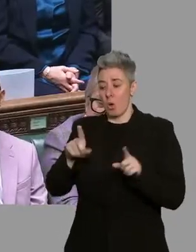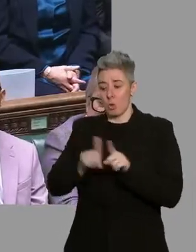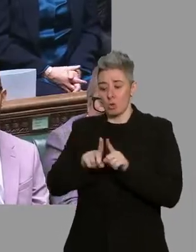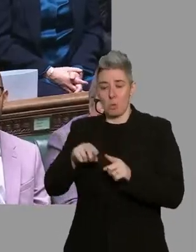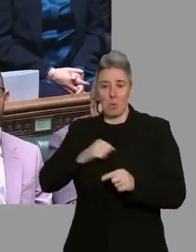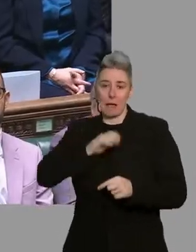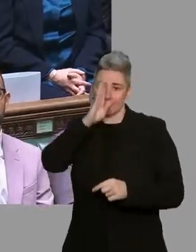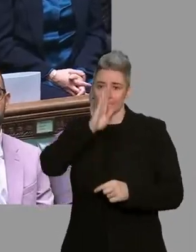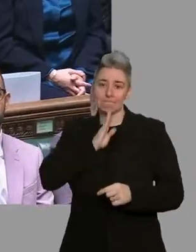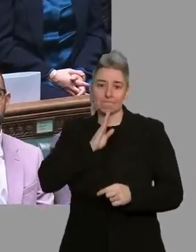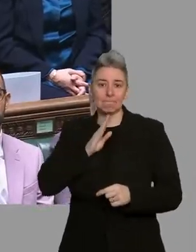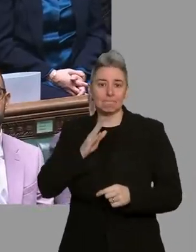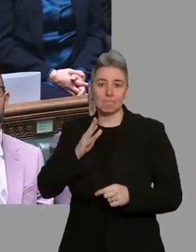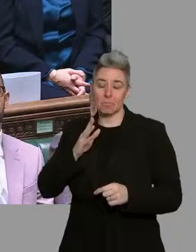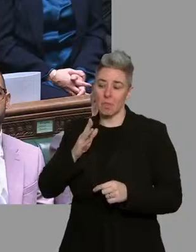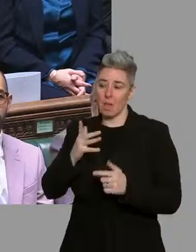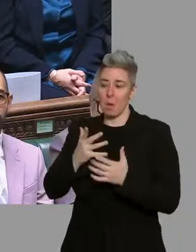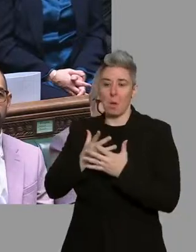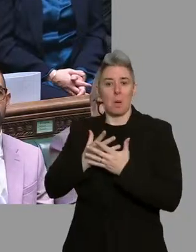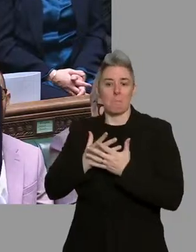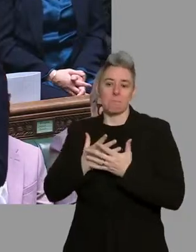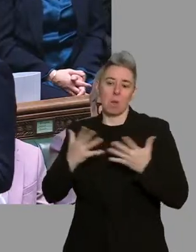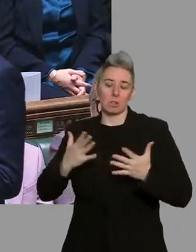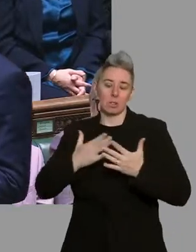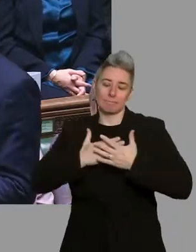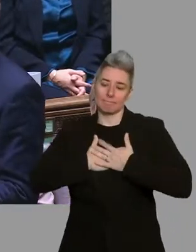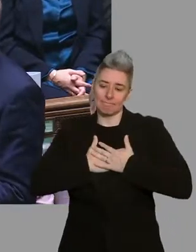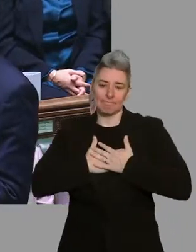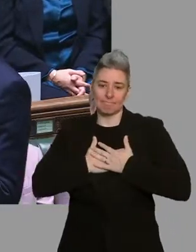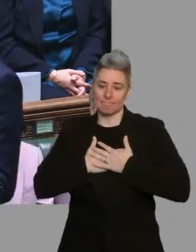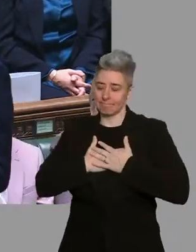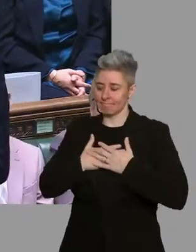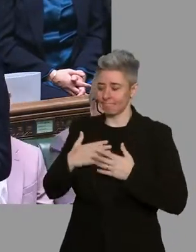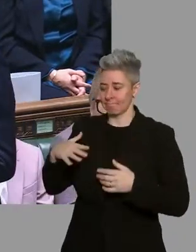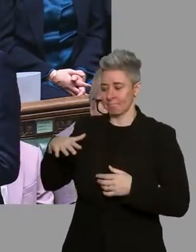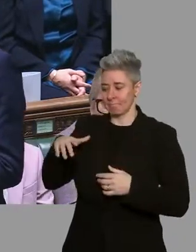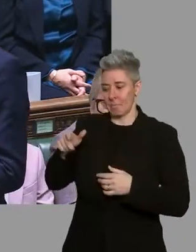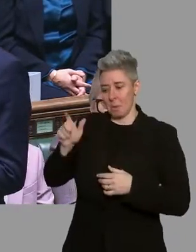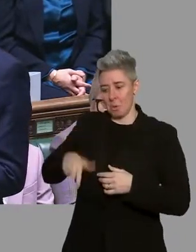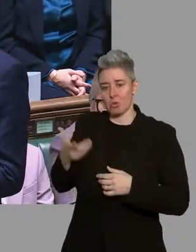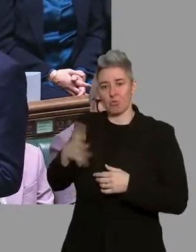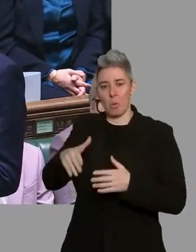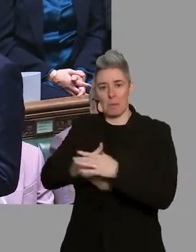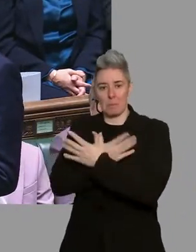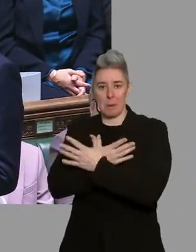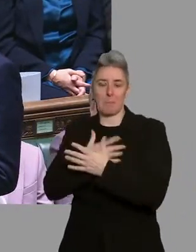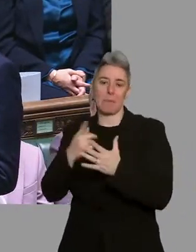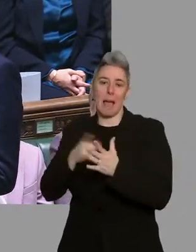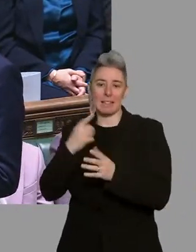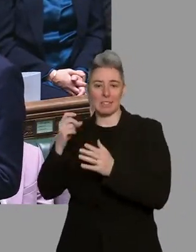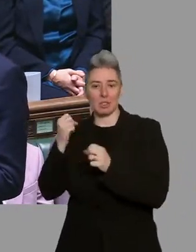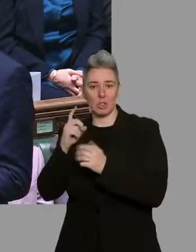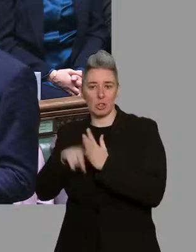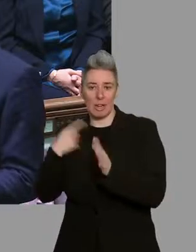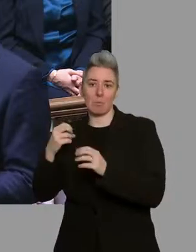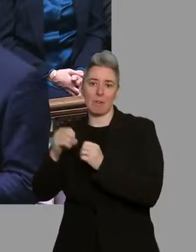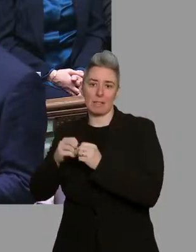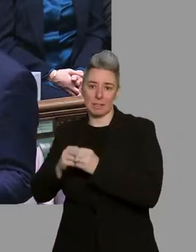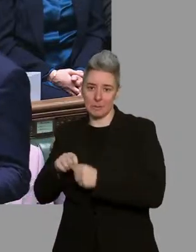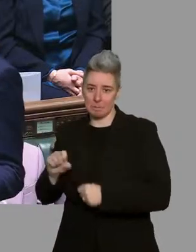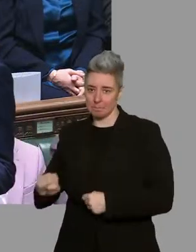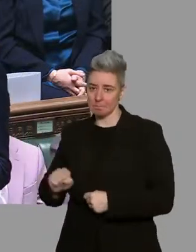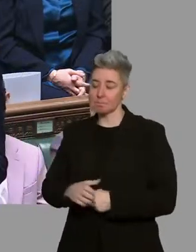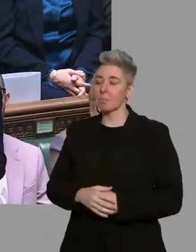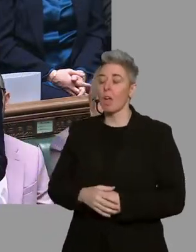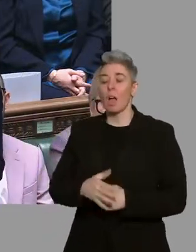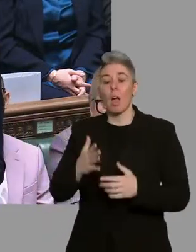family, Baroness Jenny Randerson. Mr Speaker, fixing the care crisis is urgent. For